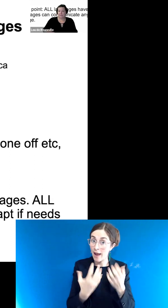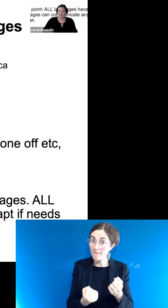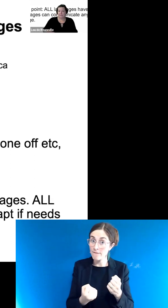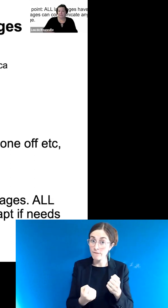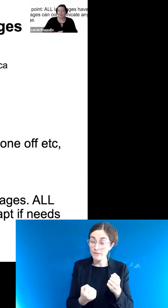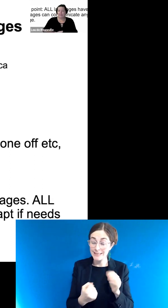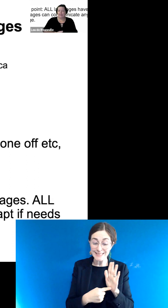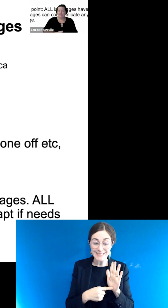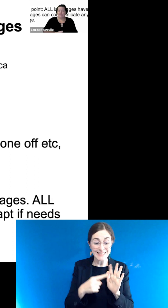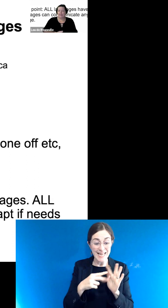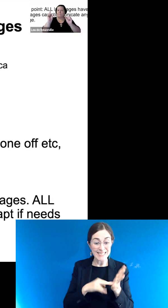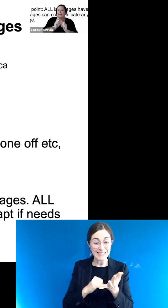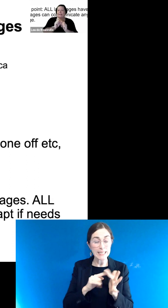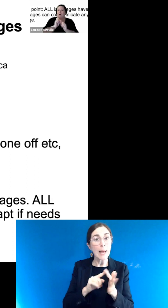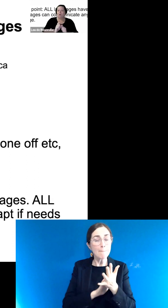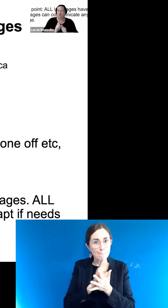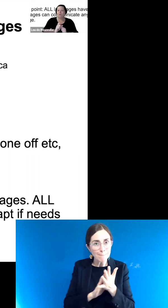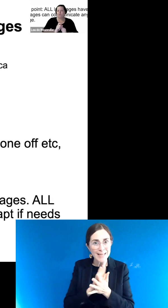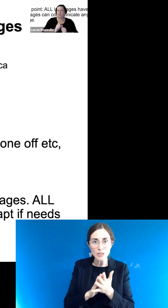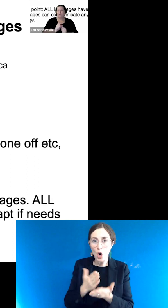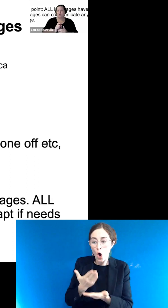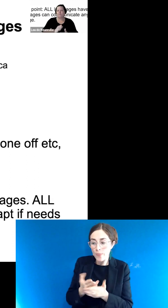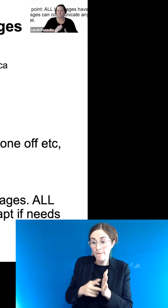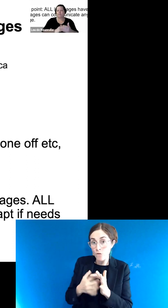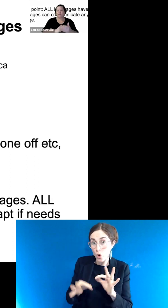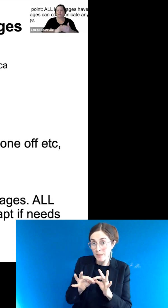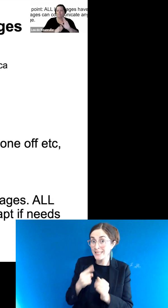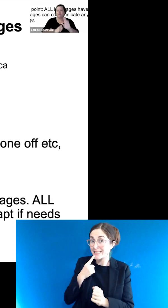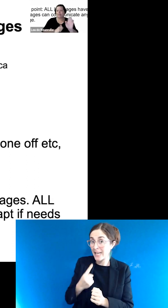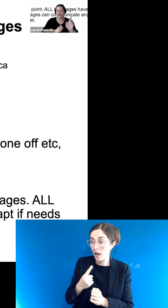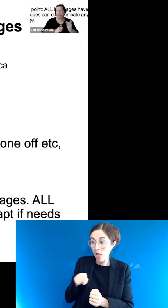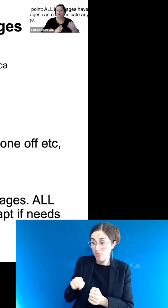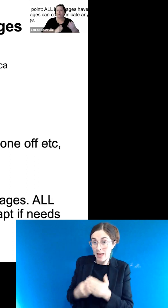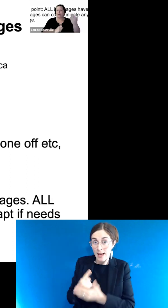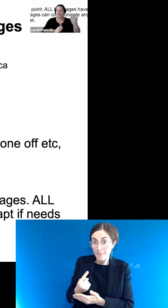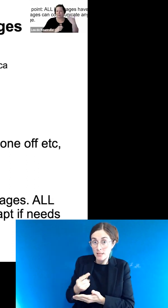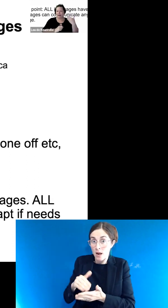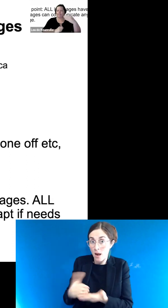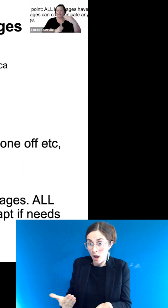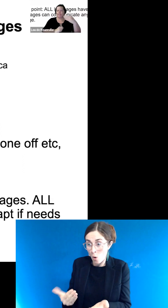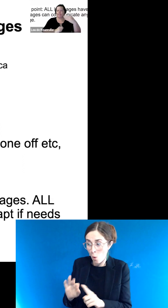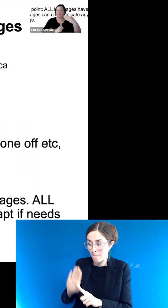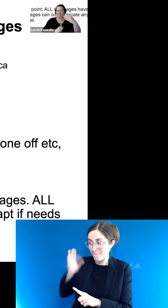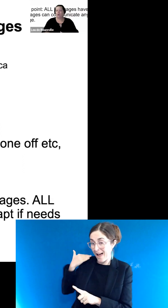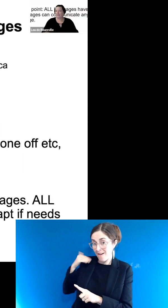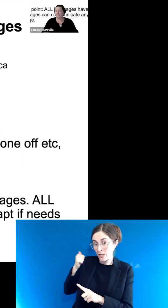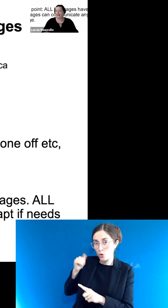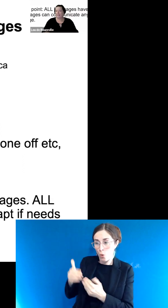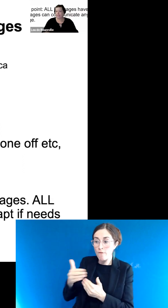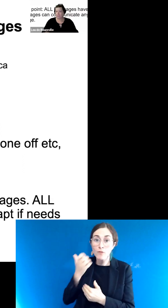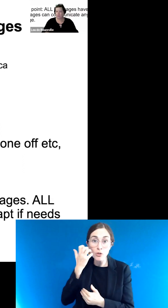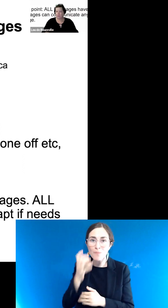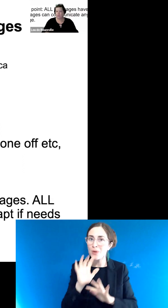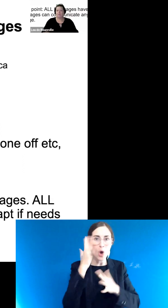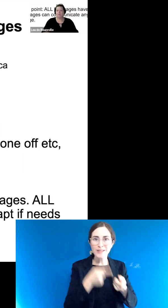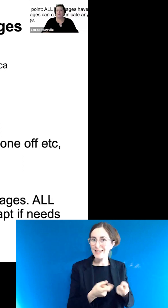tense. That is marking on the verb to show if it's happened now, in the past, in the future. Auslan